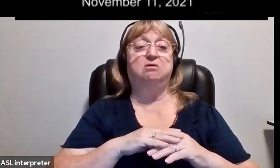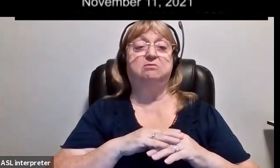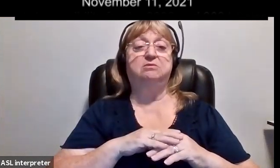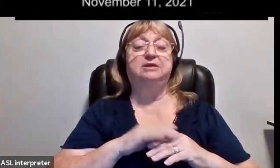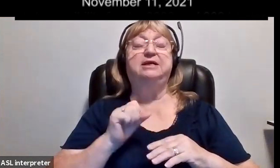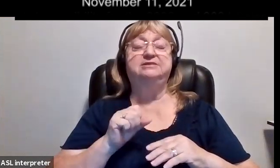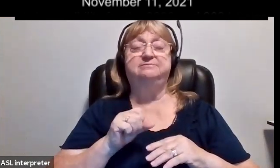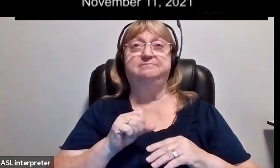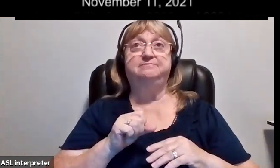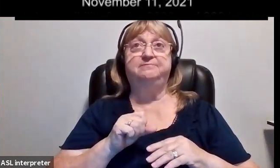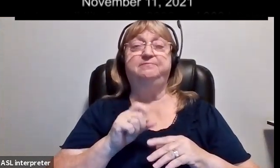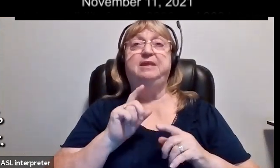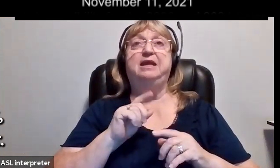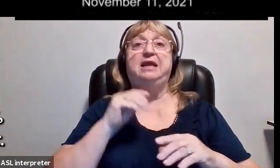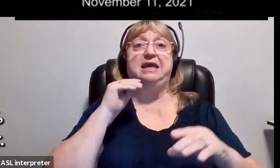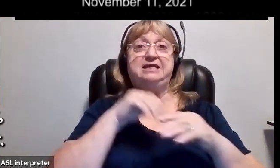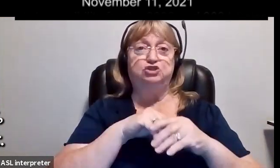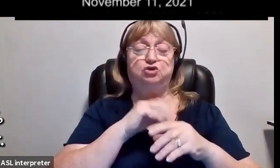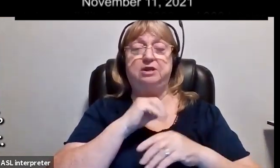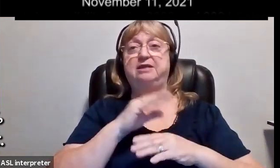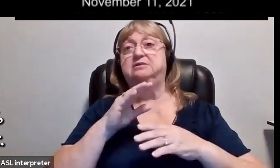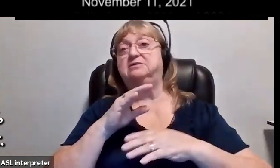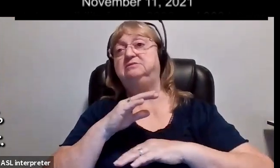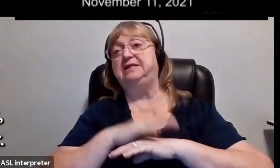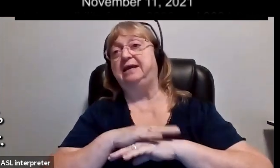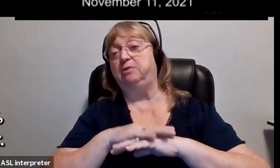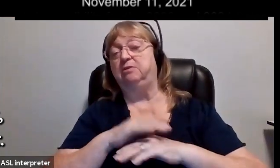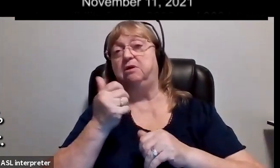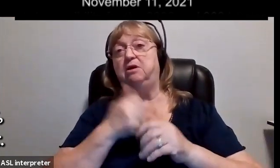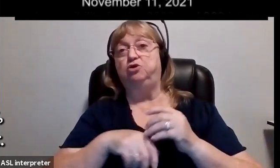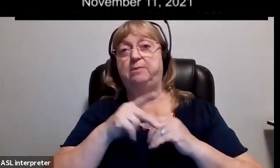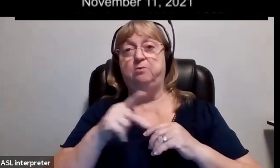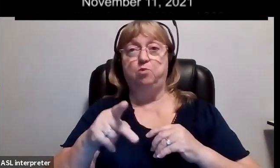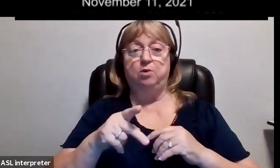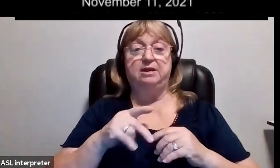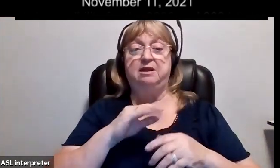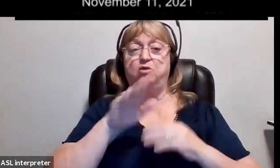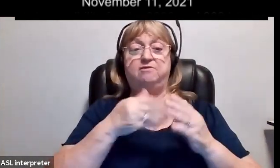yes, you go to insert and table under PowerPoint and all of that things come up, and that was her.